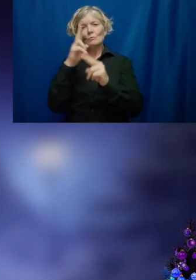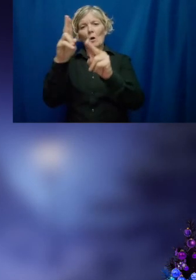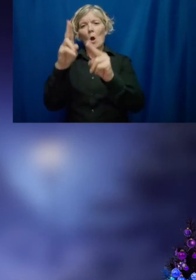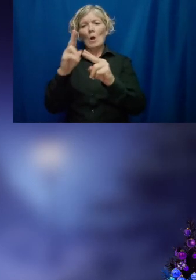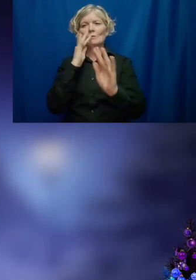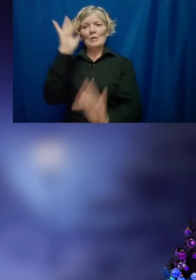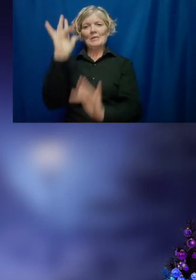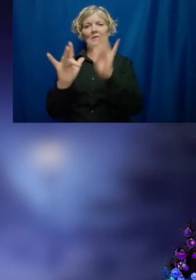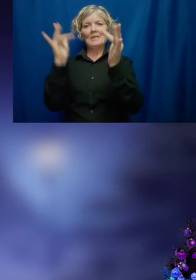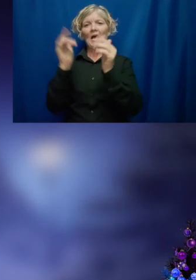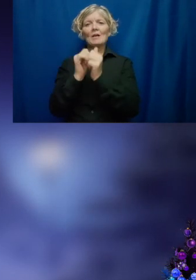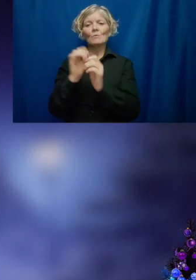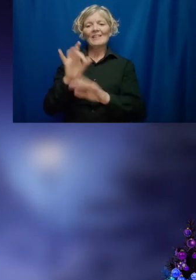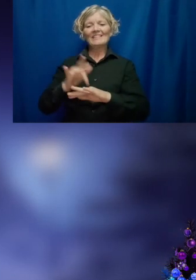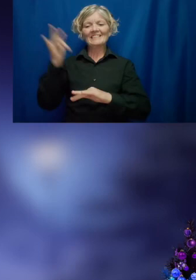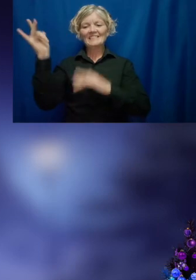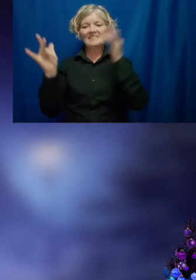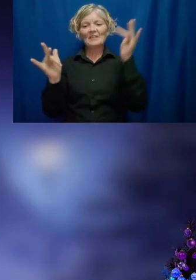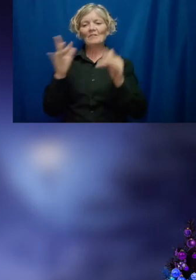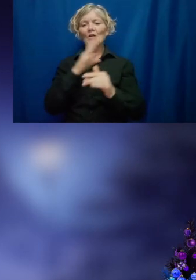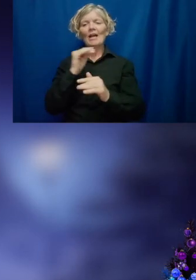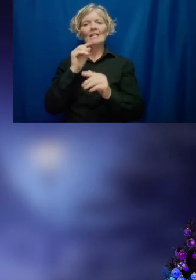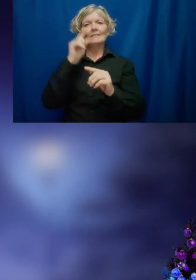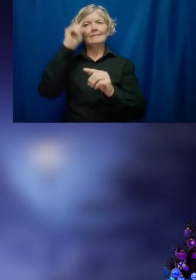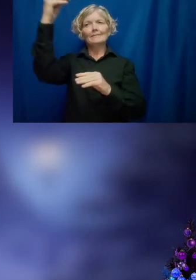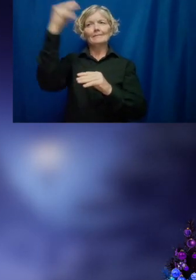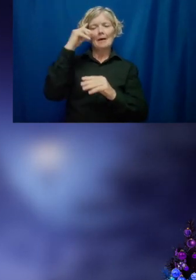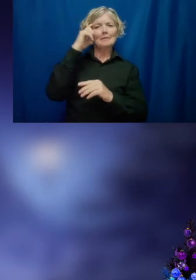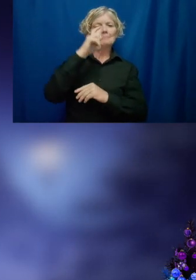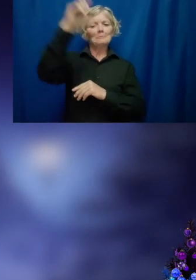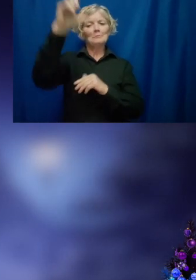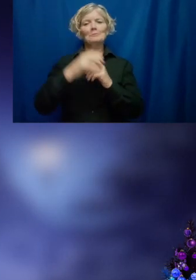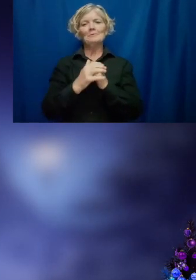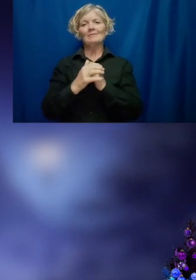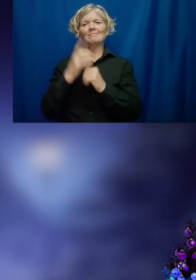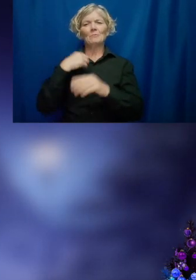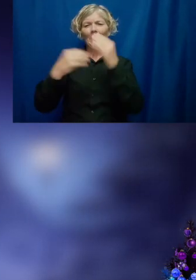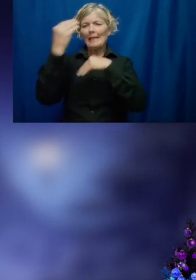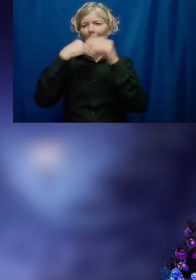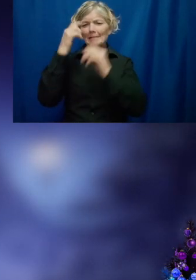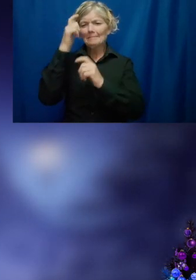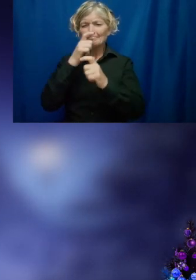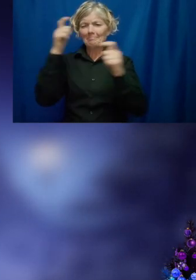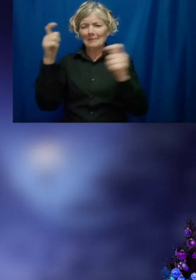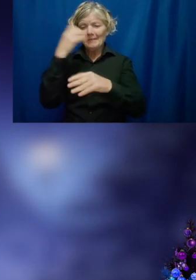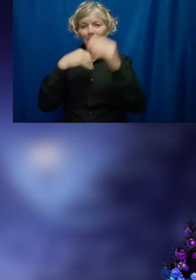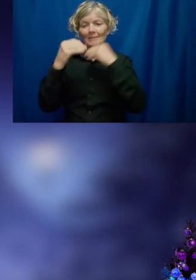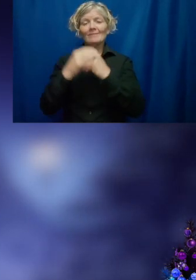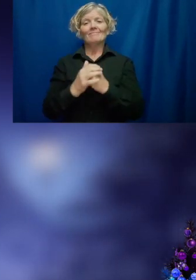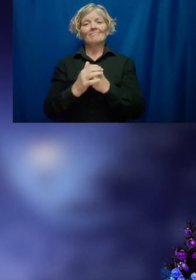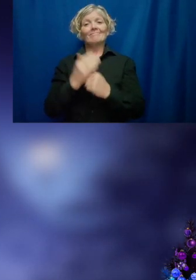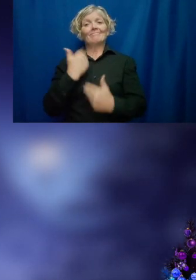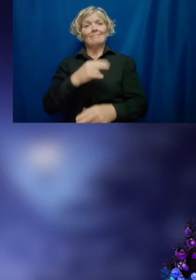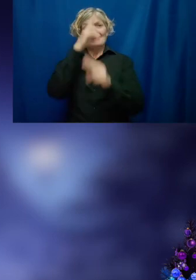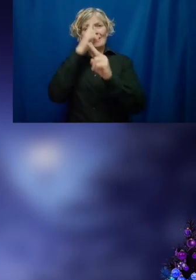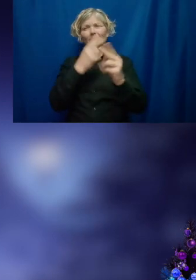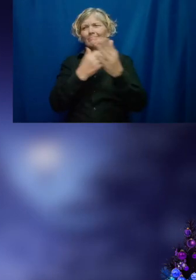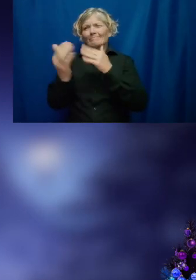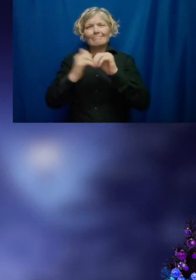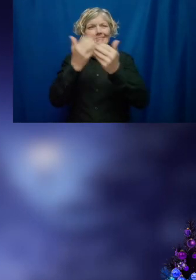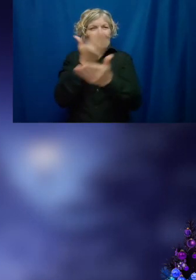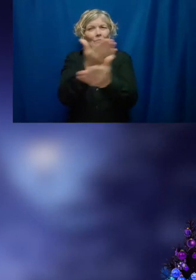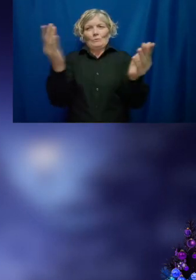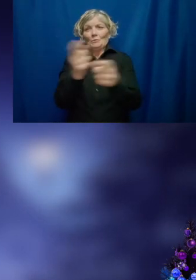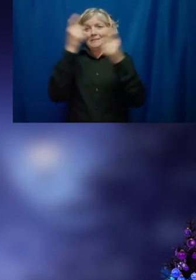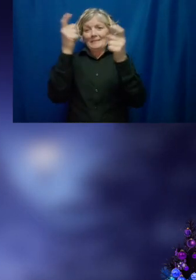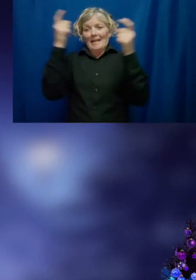a new candle to burn to welcome the return of the light. We read special nature-based stories and we feast on a hearty meal. It's